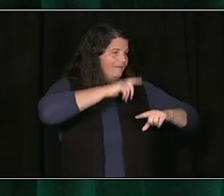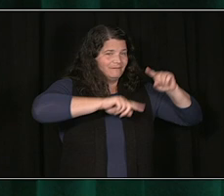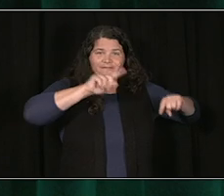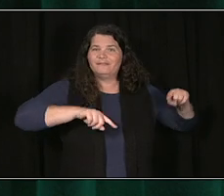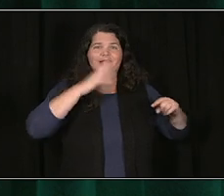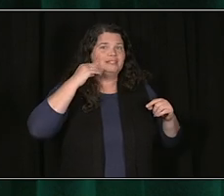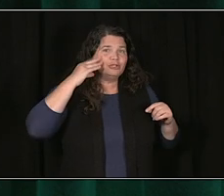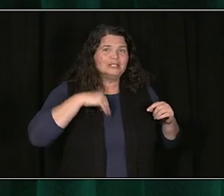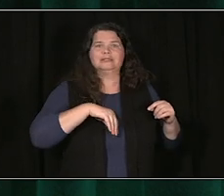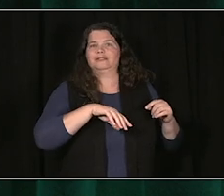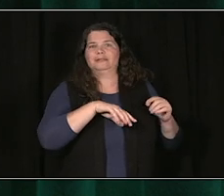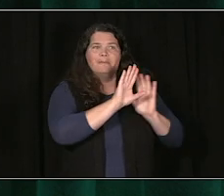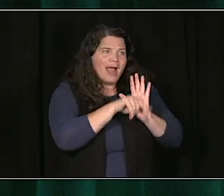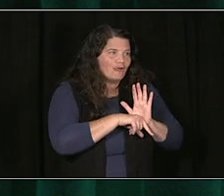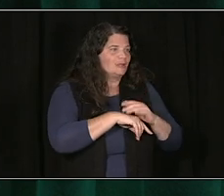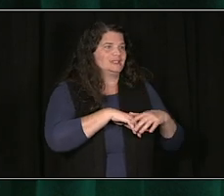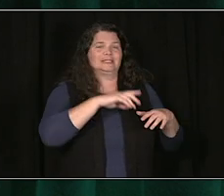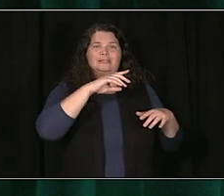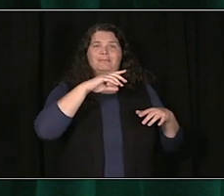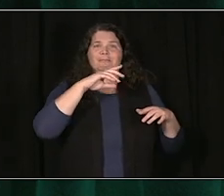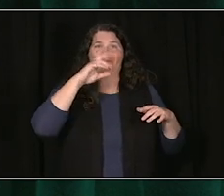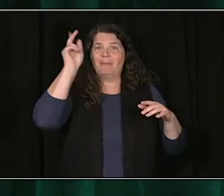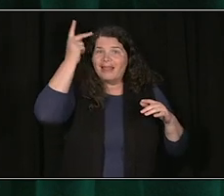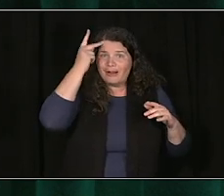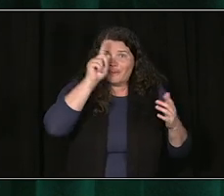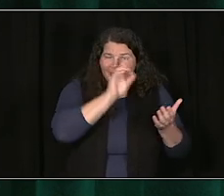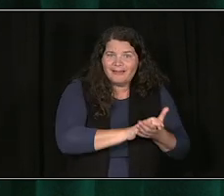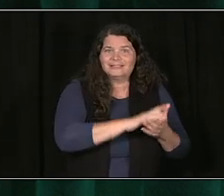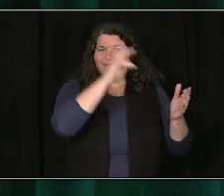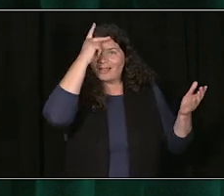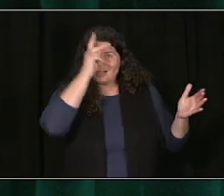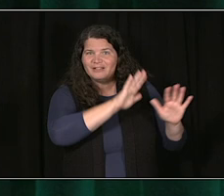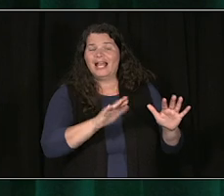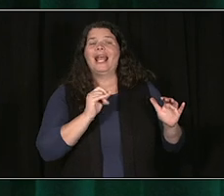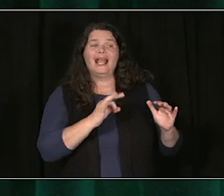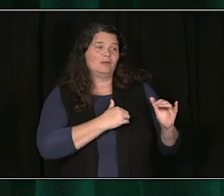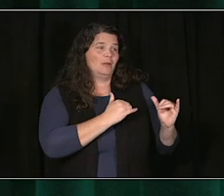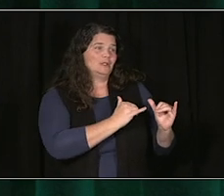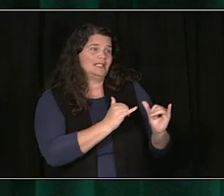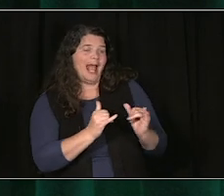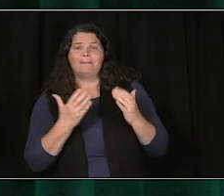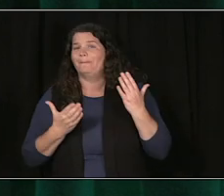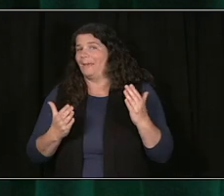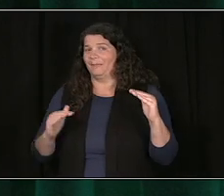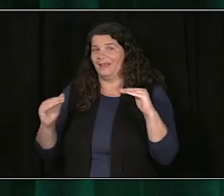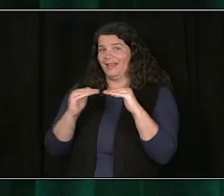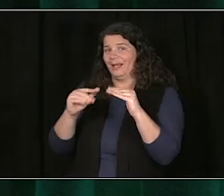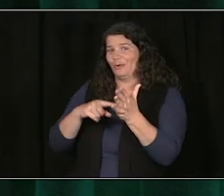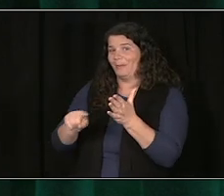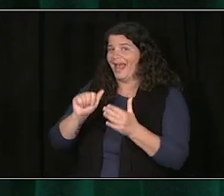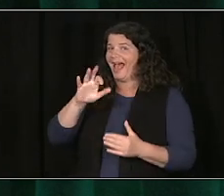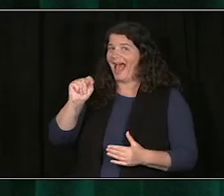philosophy. If we were more similar, maybe there would be an Equal Pay Act that was passed,